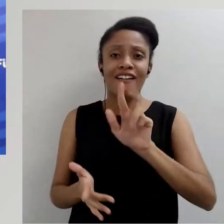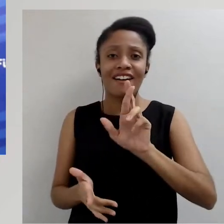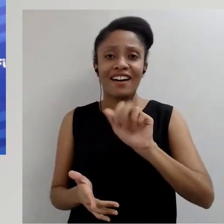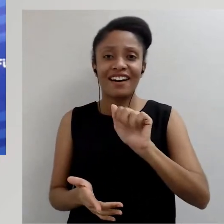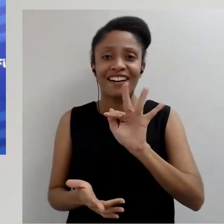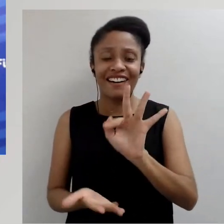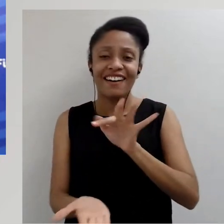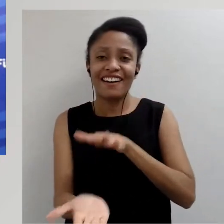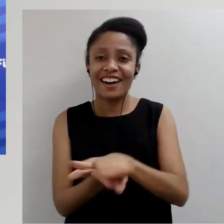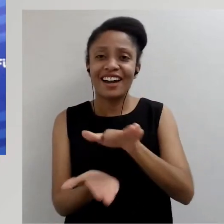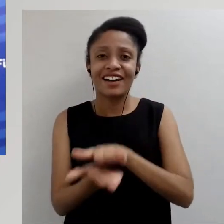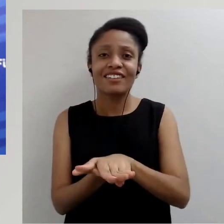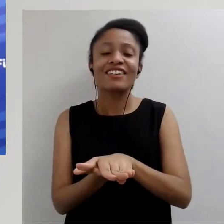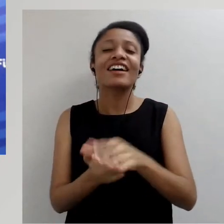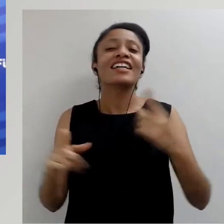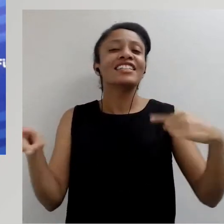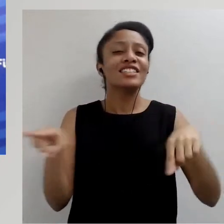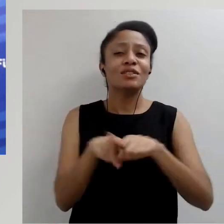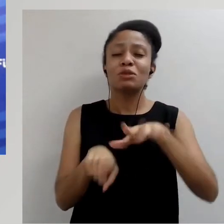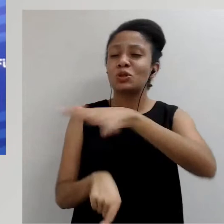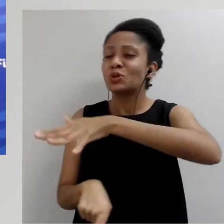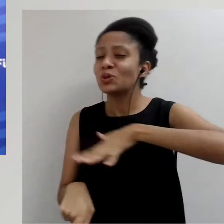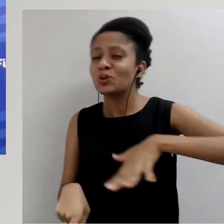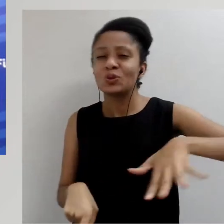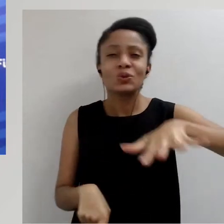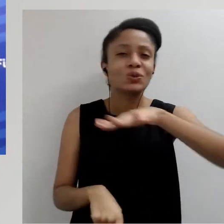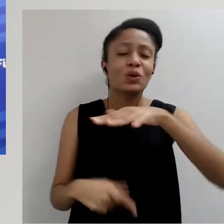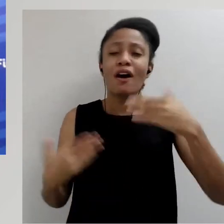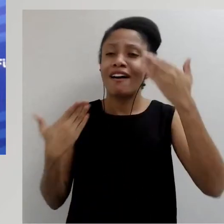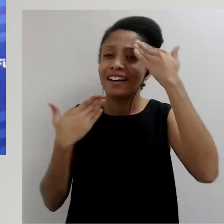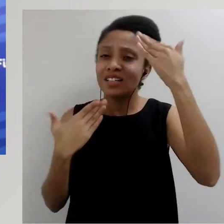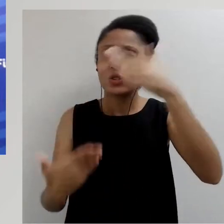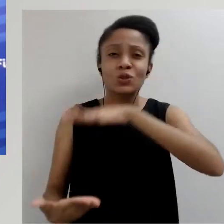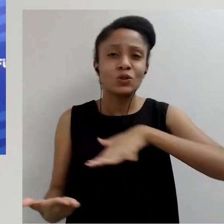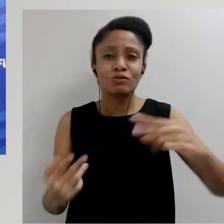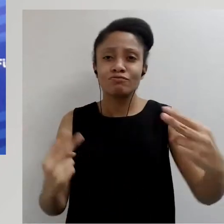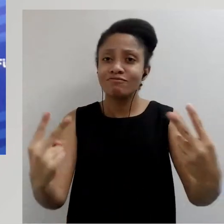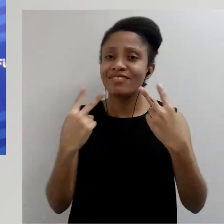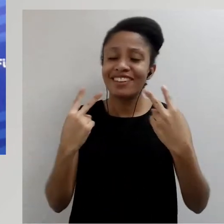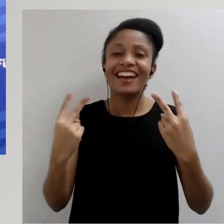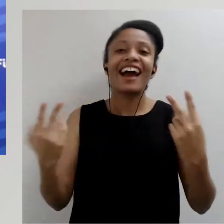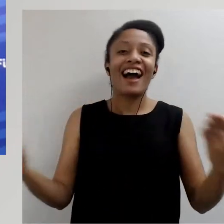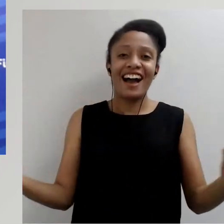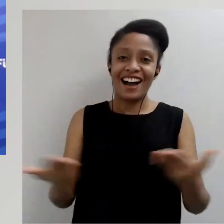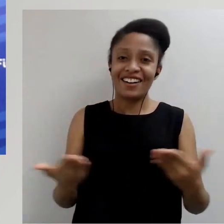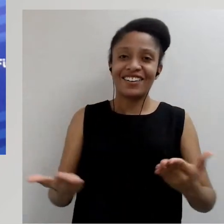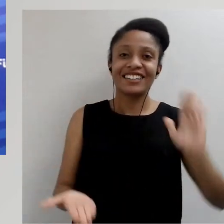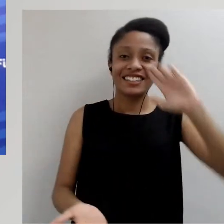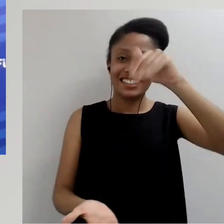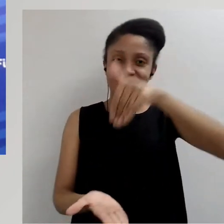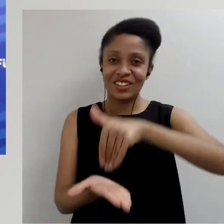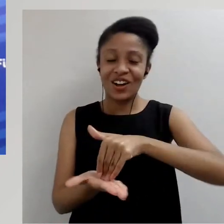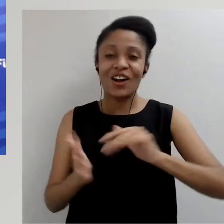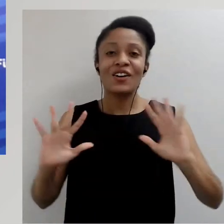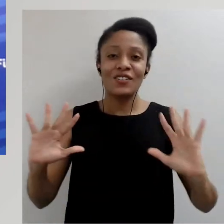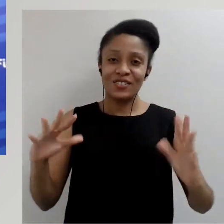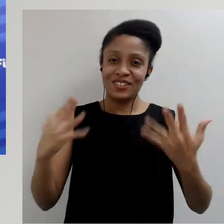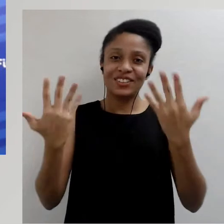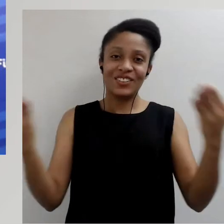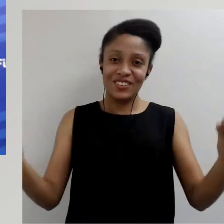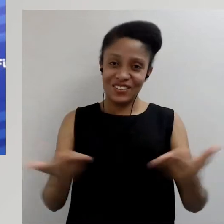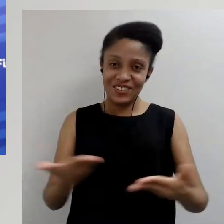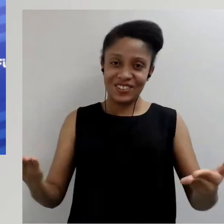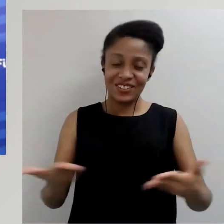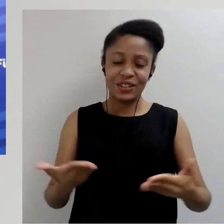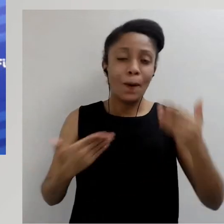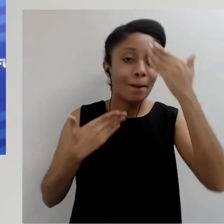the partner in the sector. I thank for everyone that was here, and for this I wrap